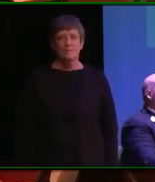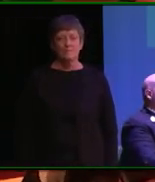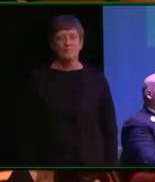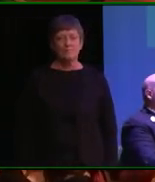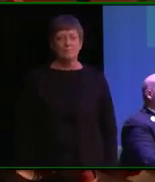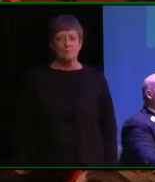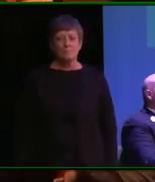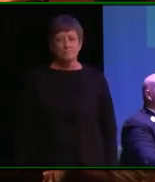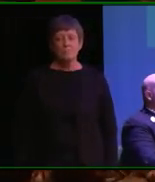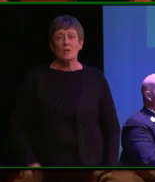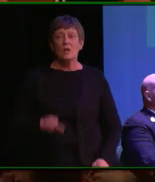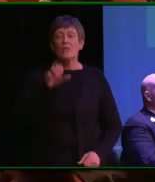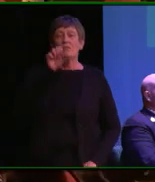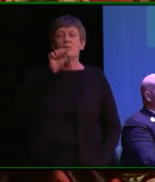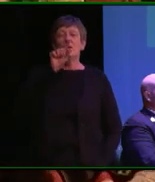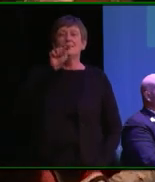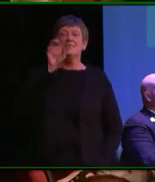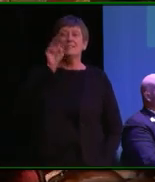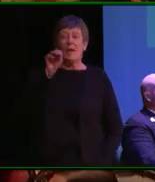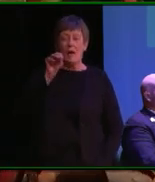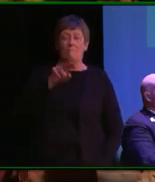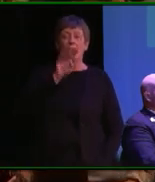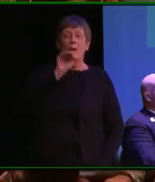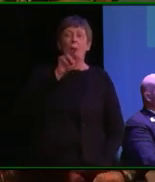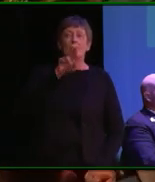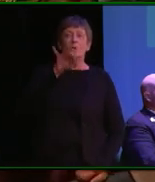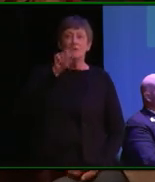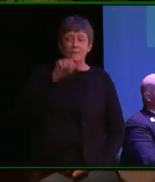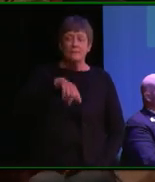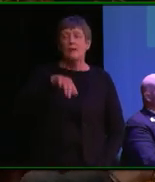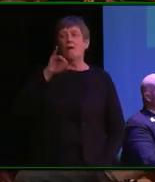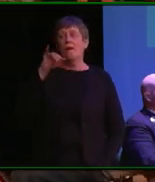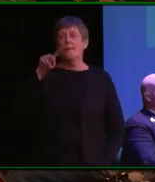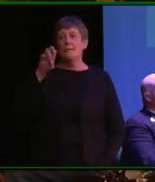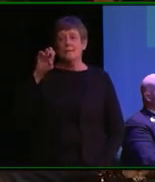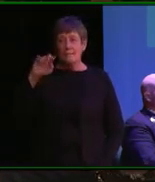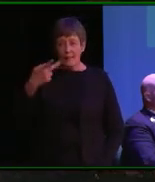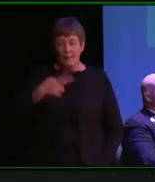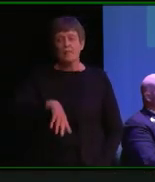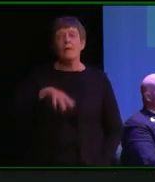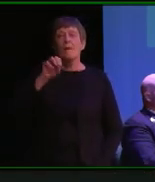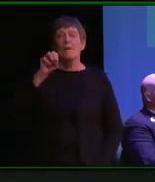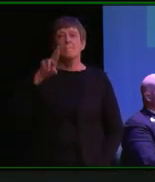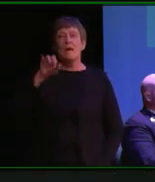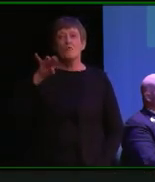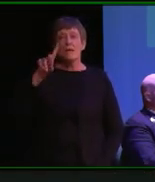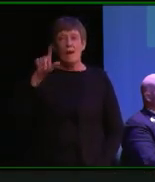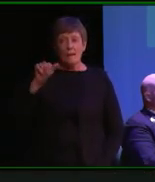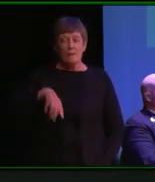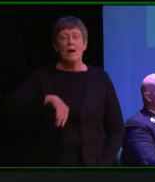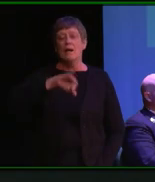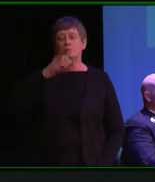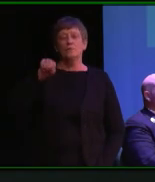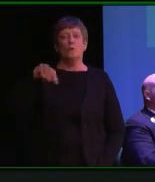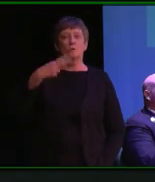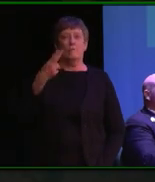The STEM Club, Melinda Amarantes, Elizabeth Dvorsky, Mariela Gonzalez, and Joseph